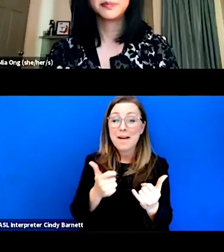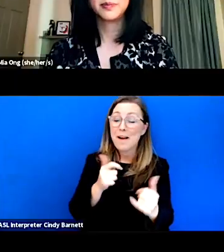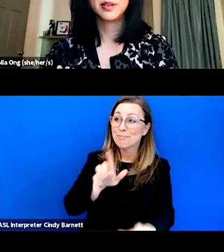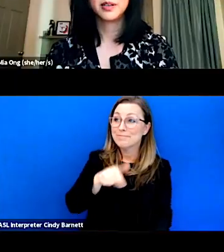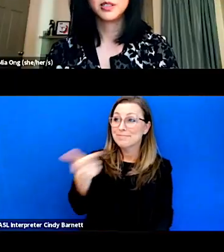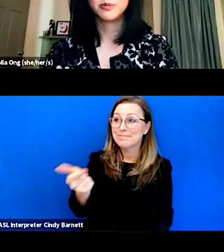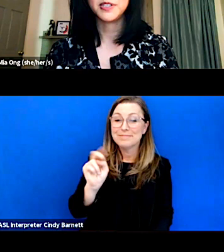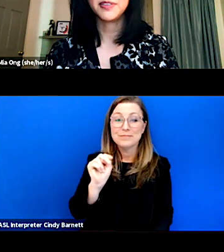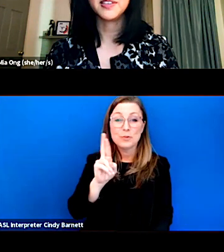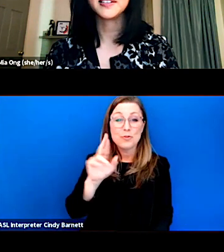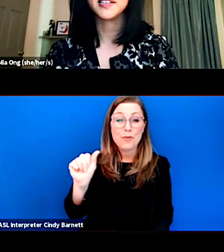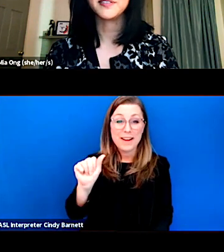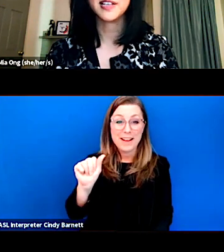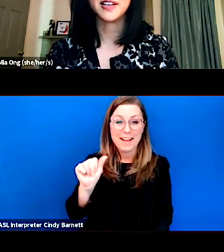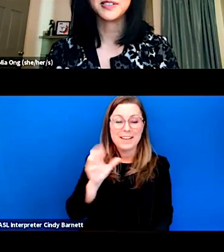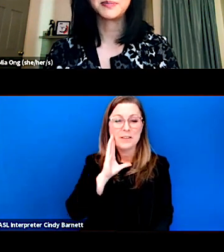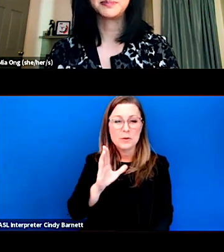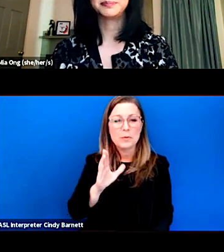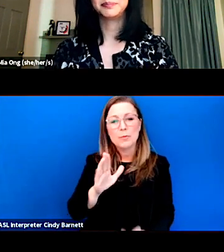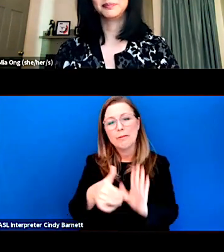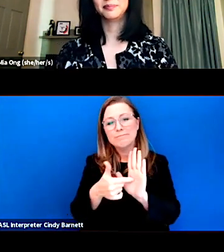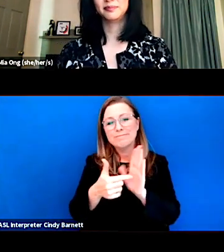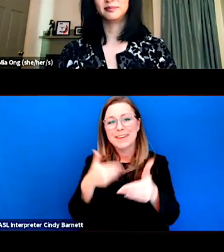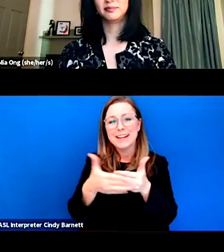Nuria to present the next set of slides.